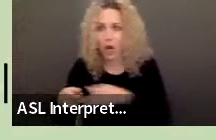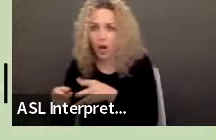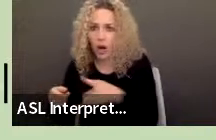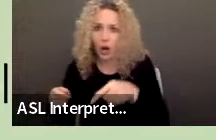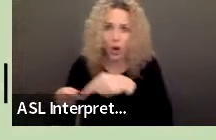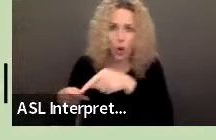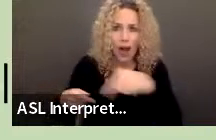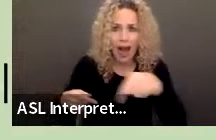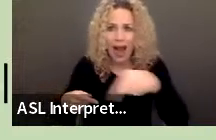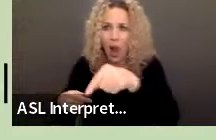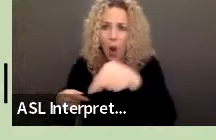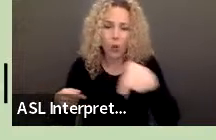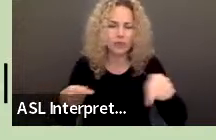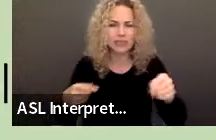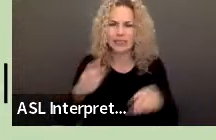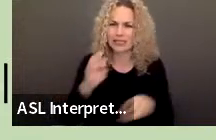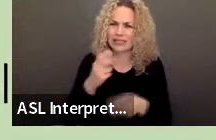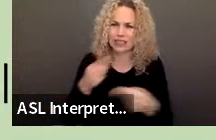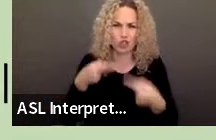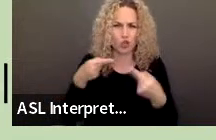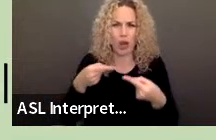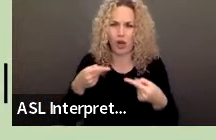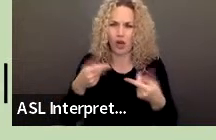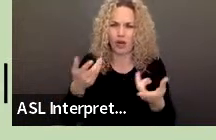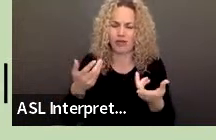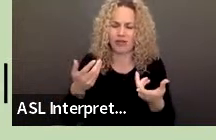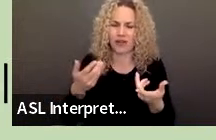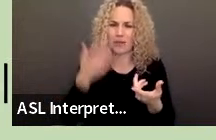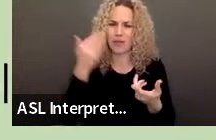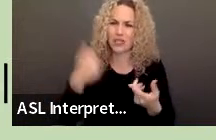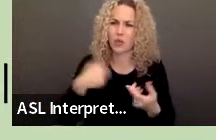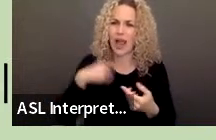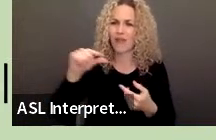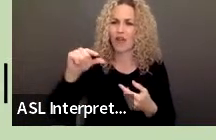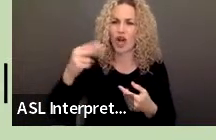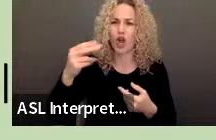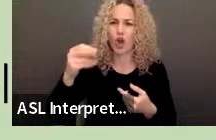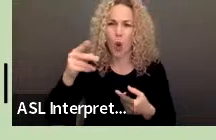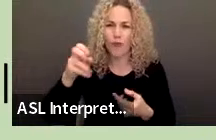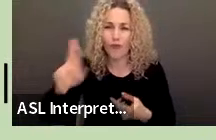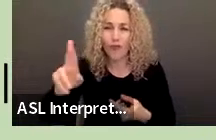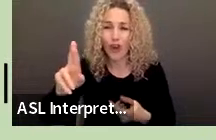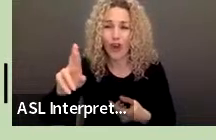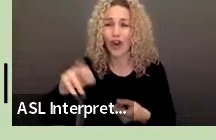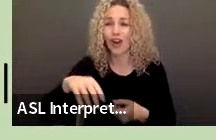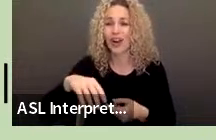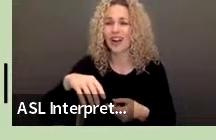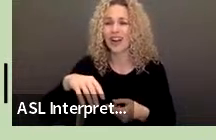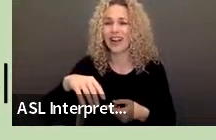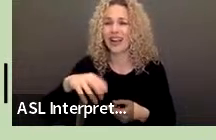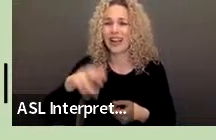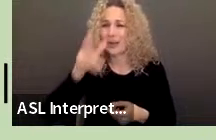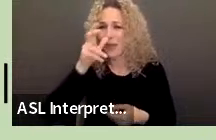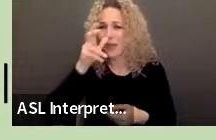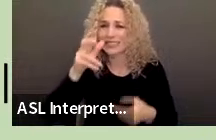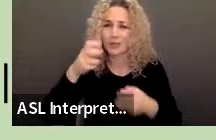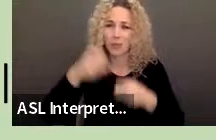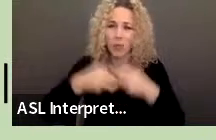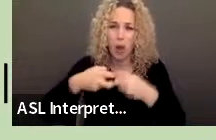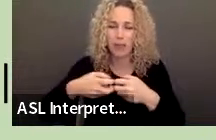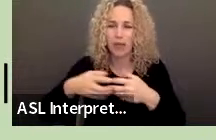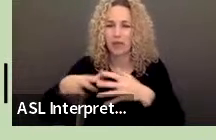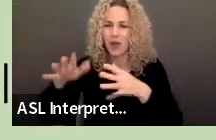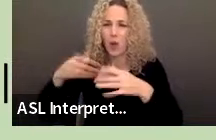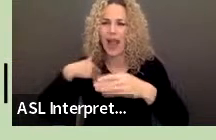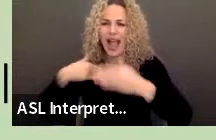here in Santa Cruz, you know, we have a gopher pest problem on the farm. We have a lot of divots that appear